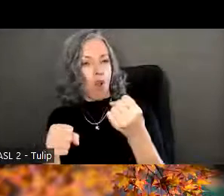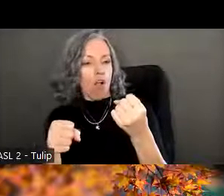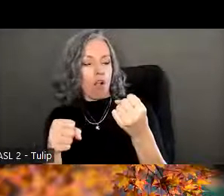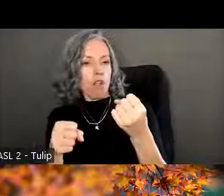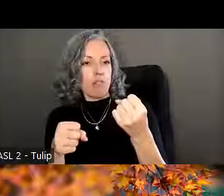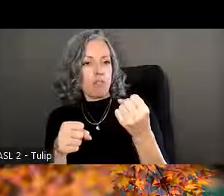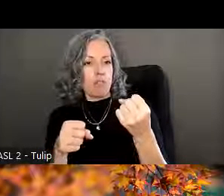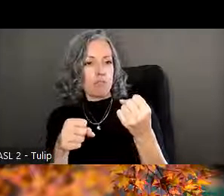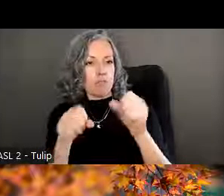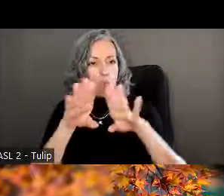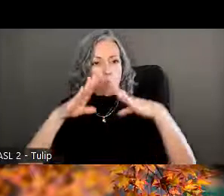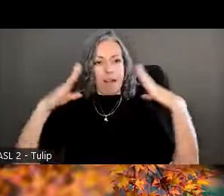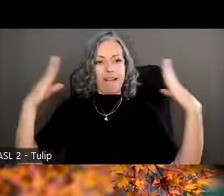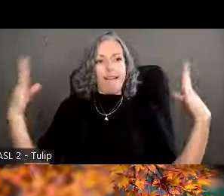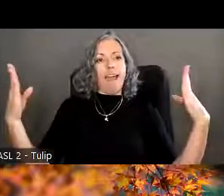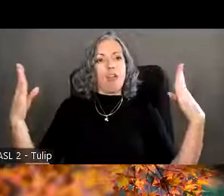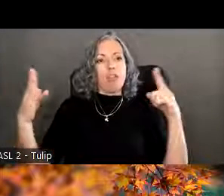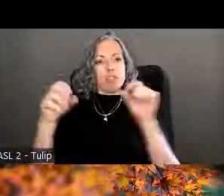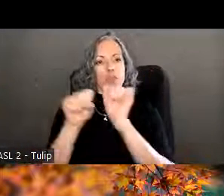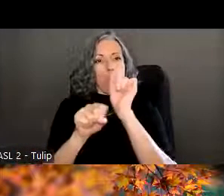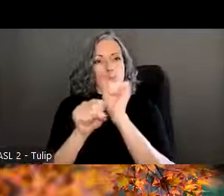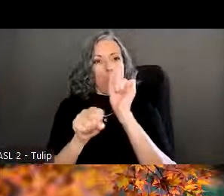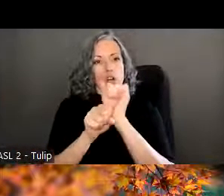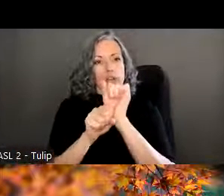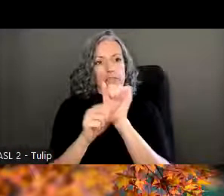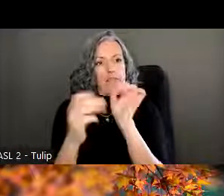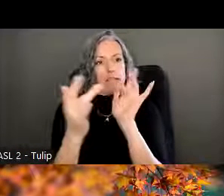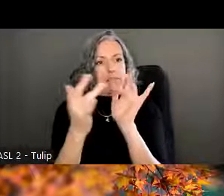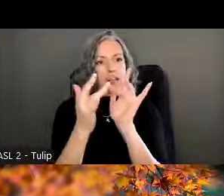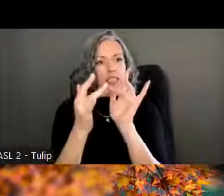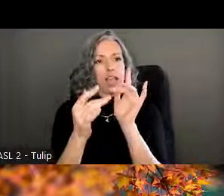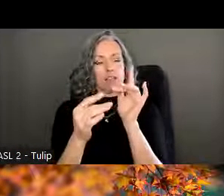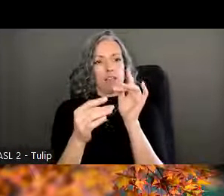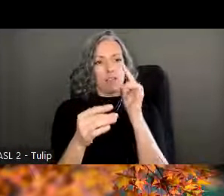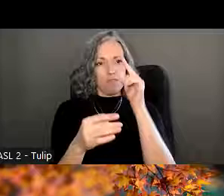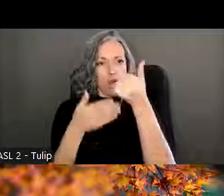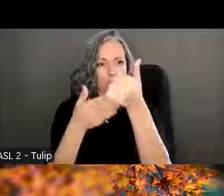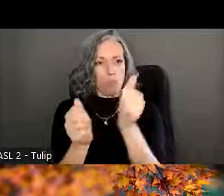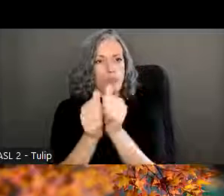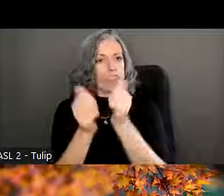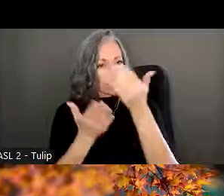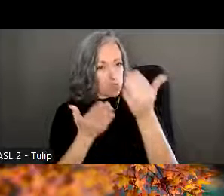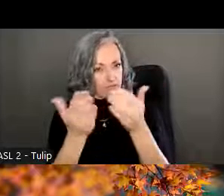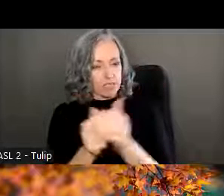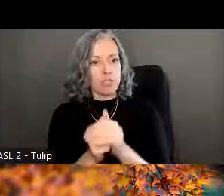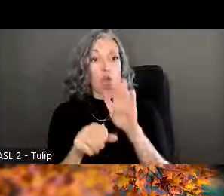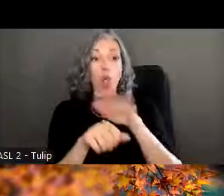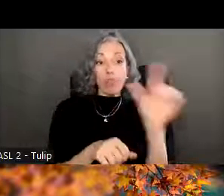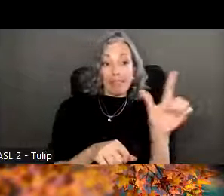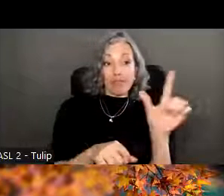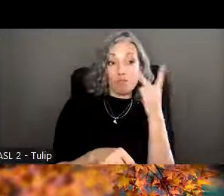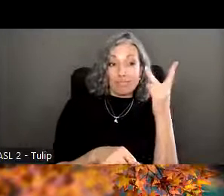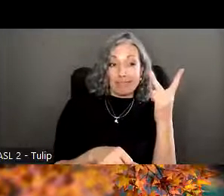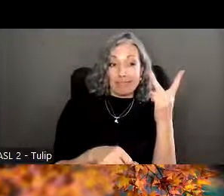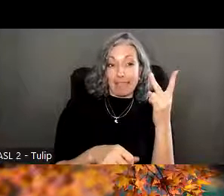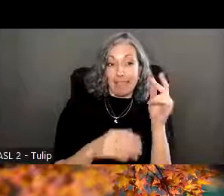and broaden this work and the reach of these services. First, on the left, you see our statewide initiatives.